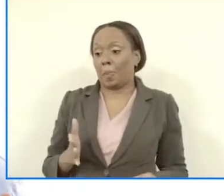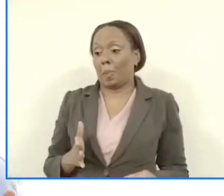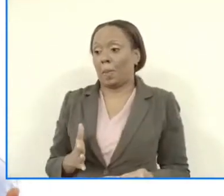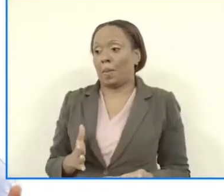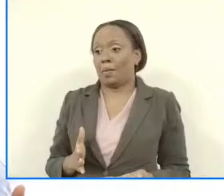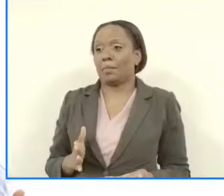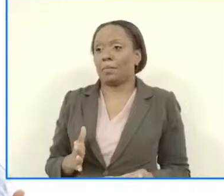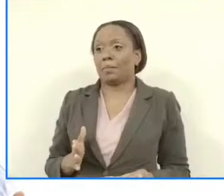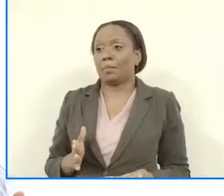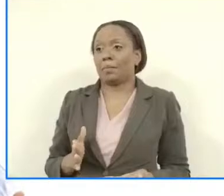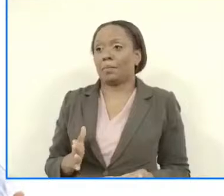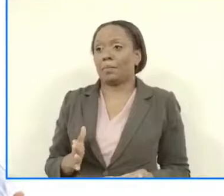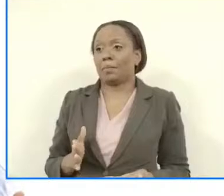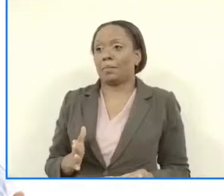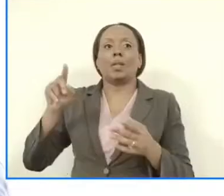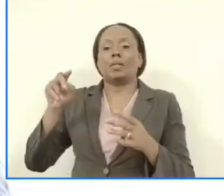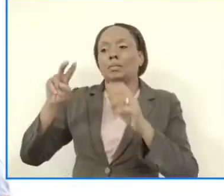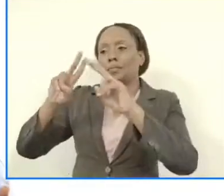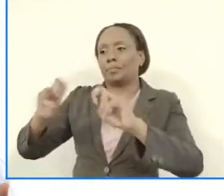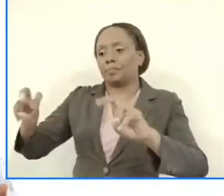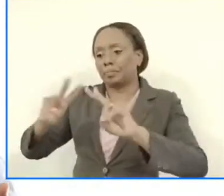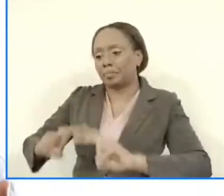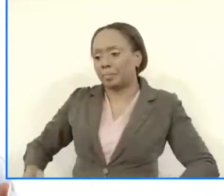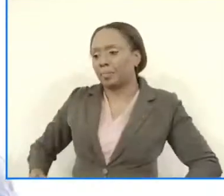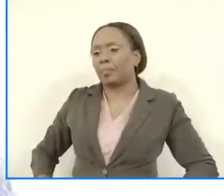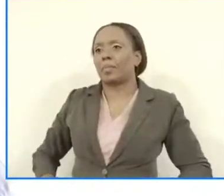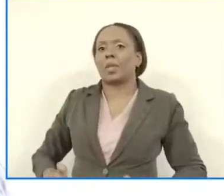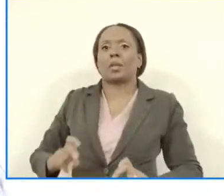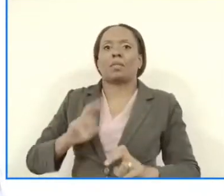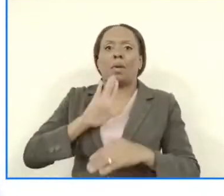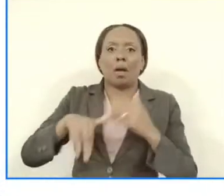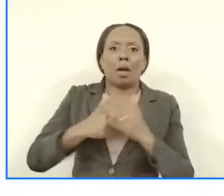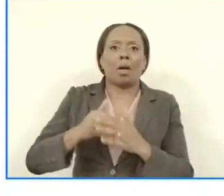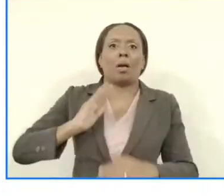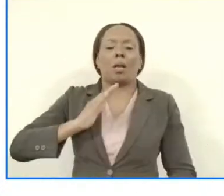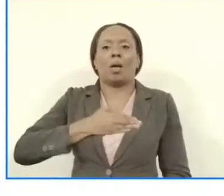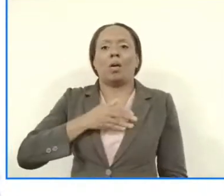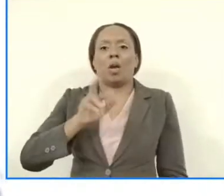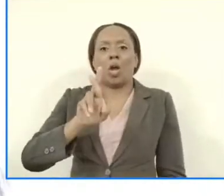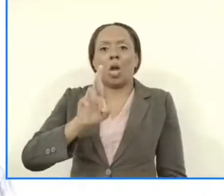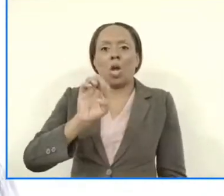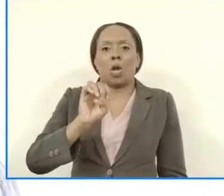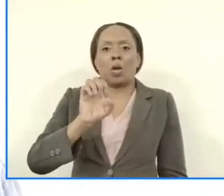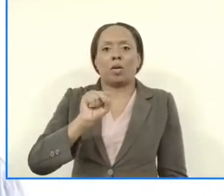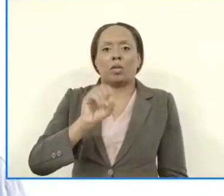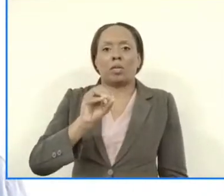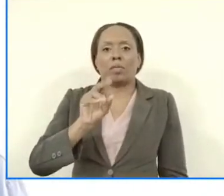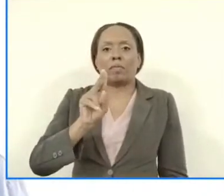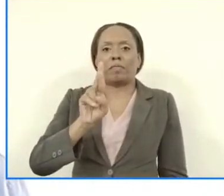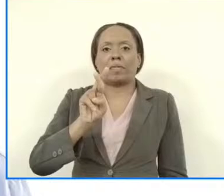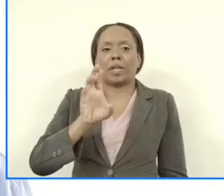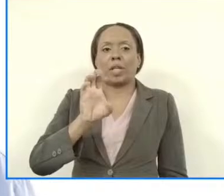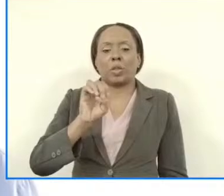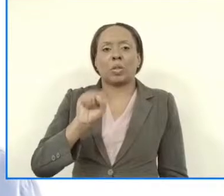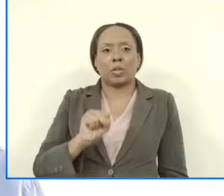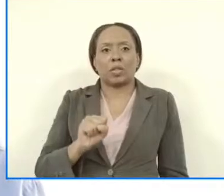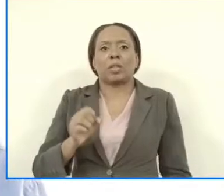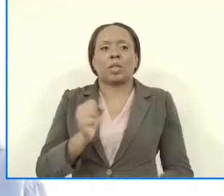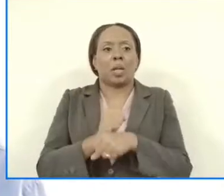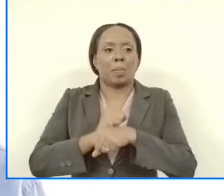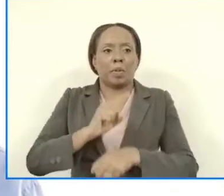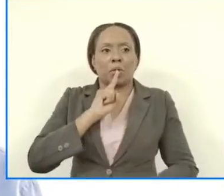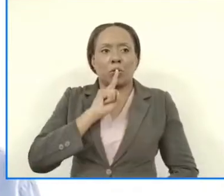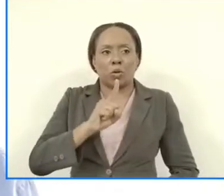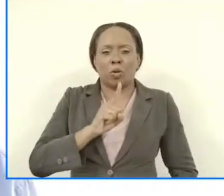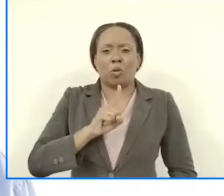is an assessment of exactly where we are and what resources are needed to try to put Barbados back on some footing. And